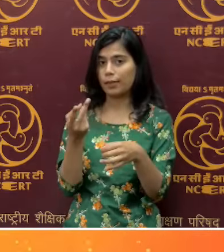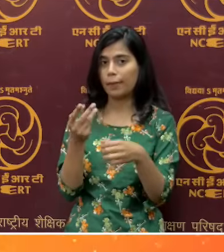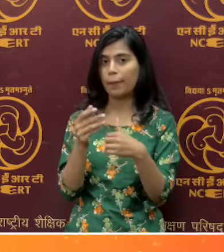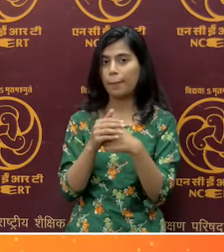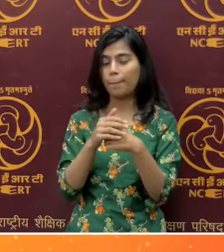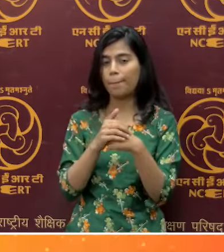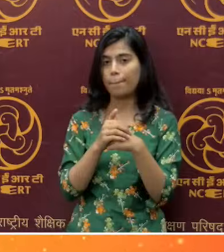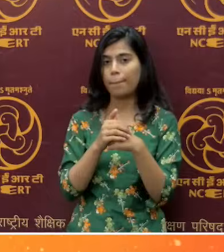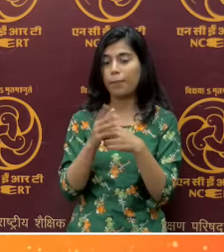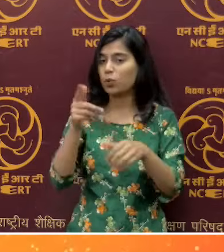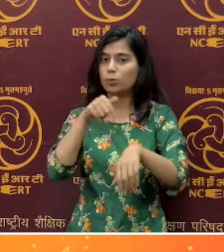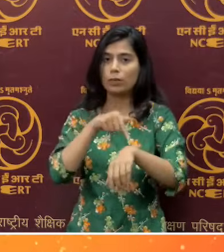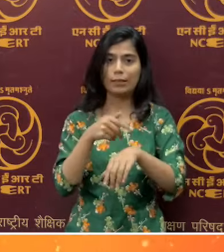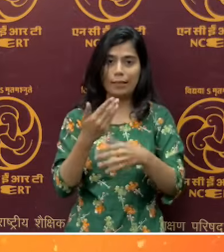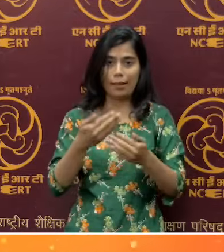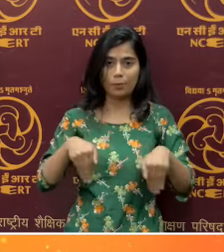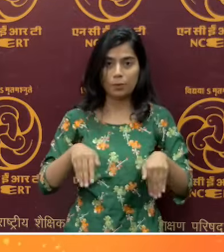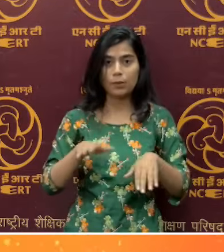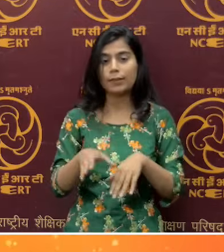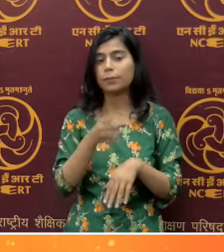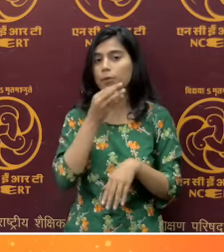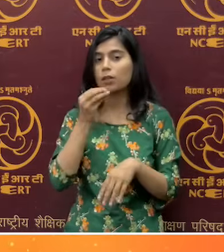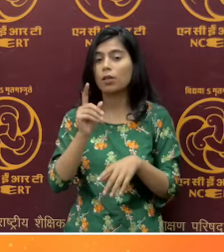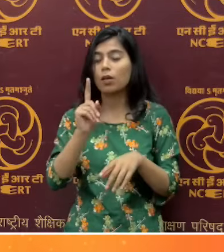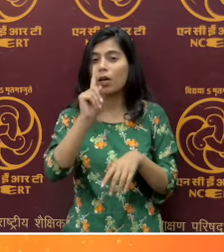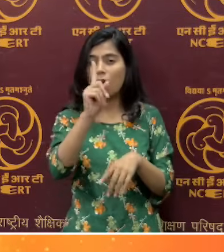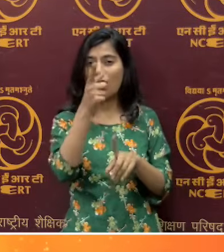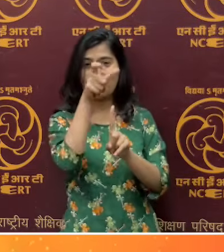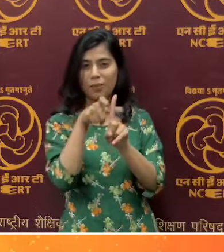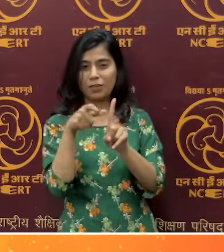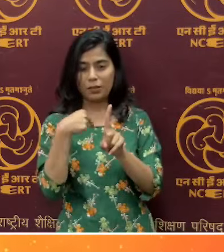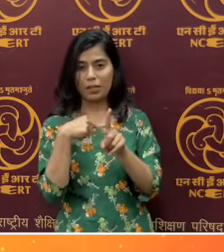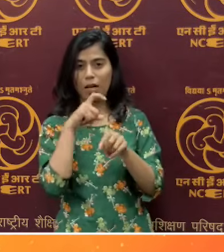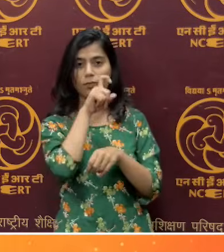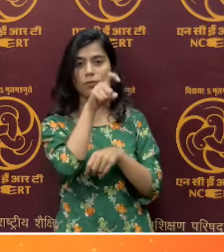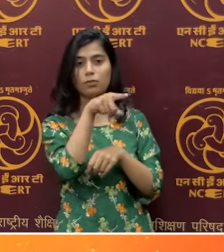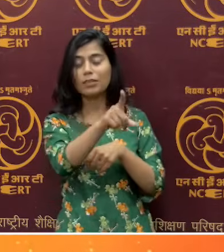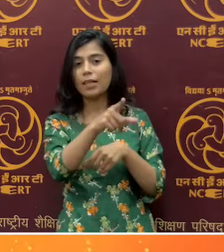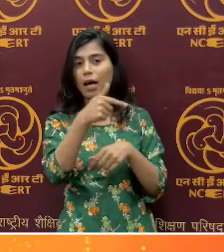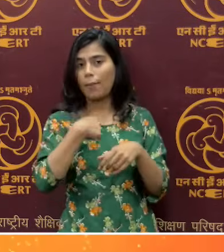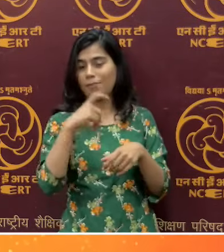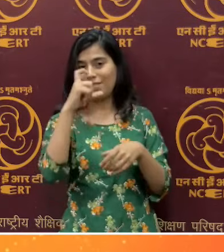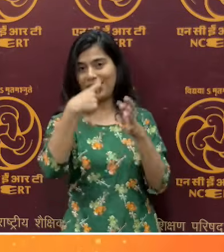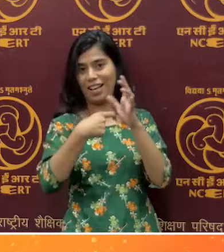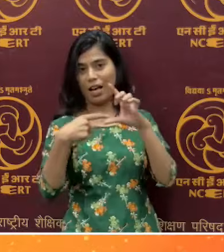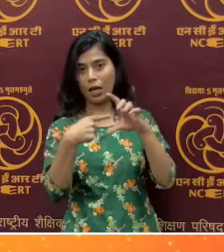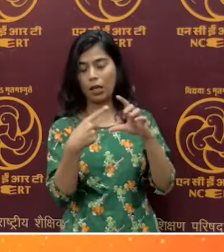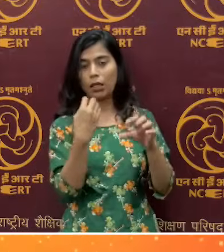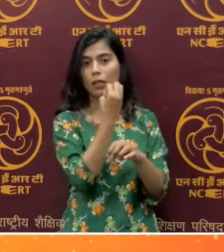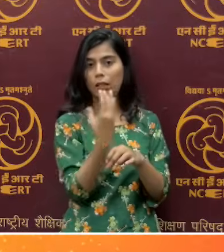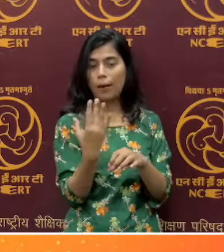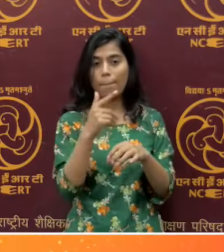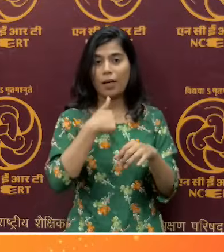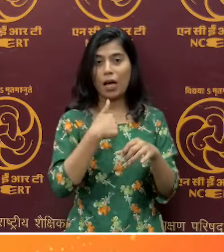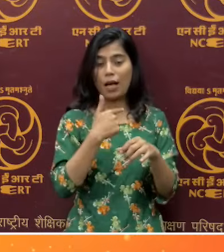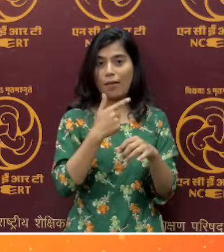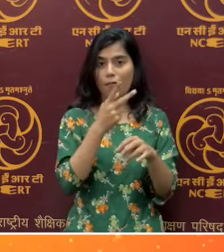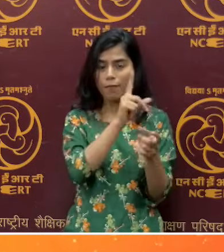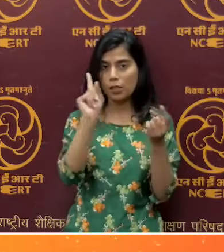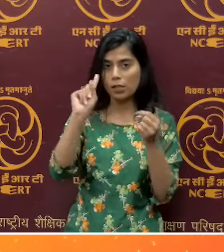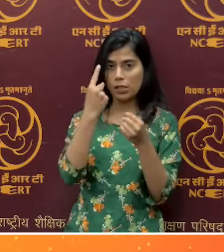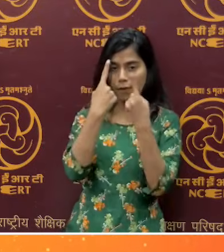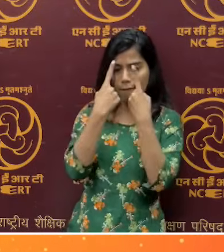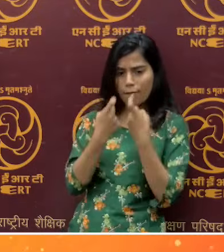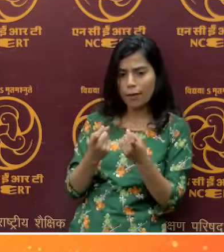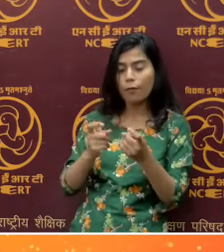we do not have enough time. The person's asking, I have added my CRR number and I got the message as verified and added,